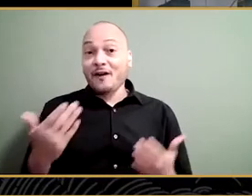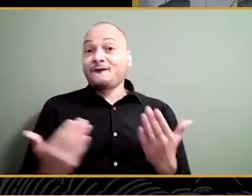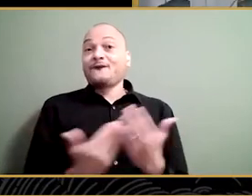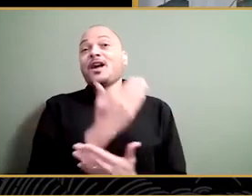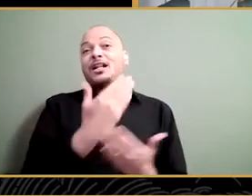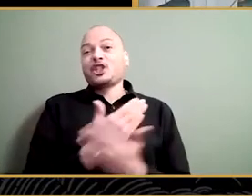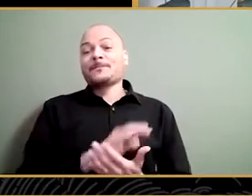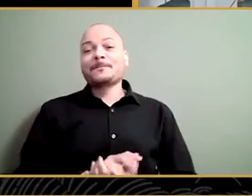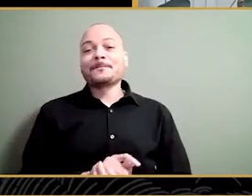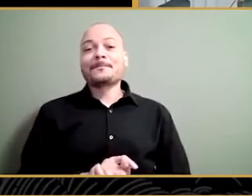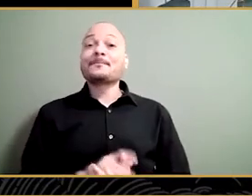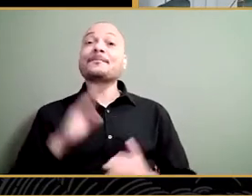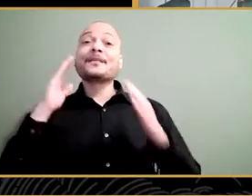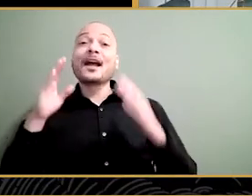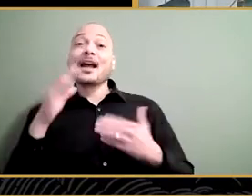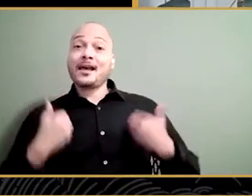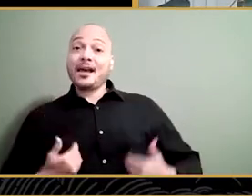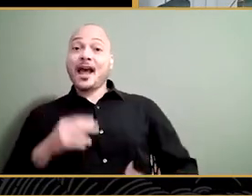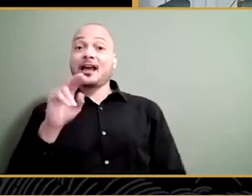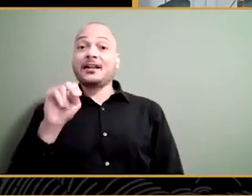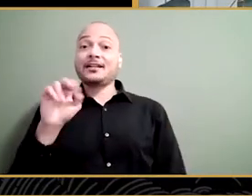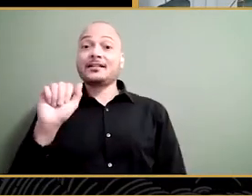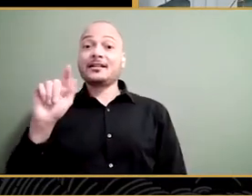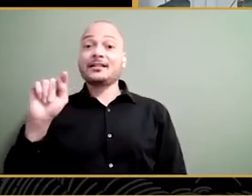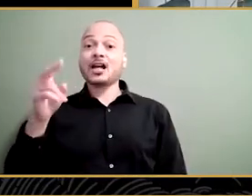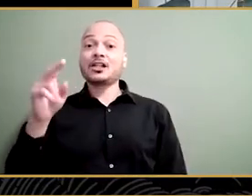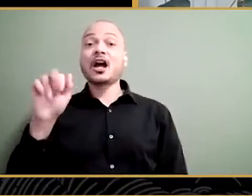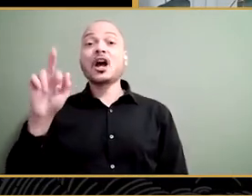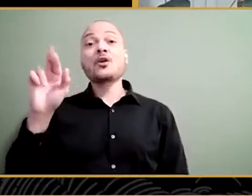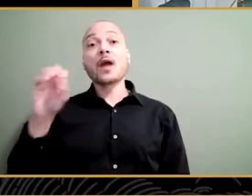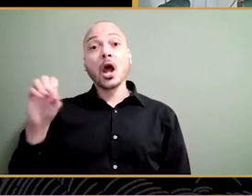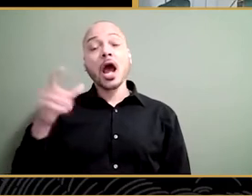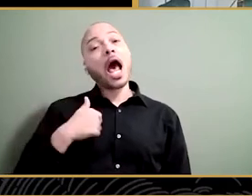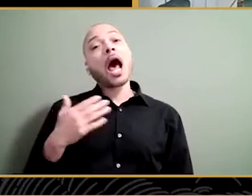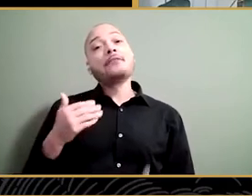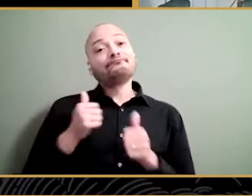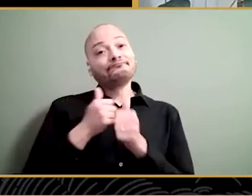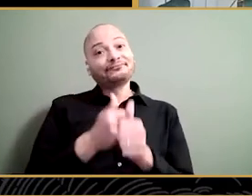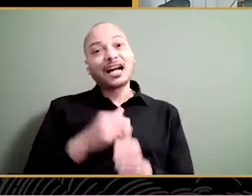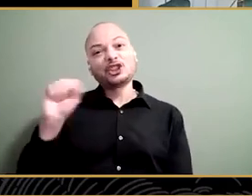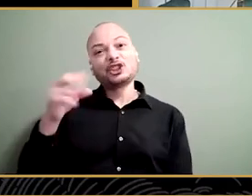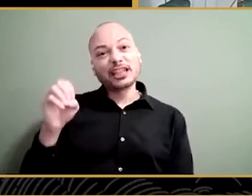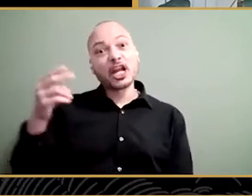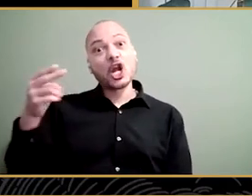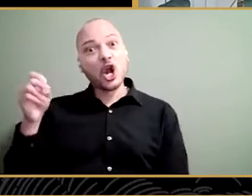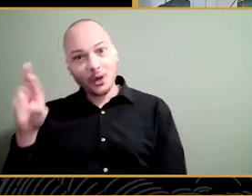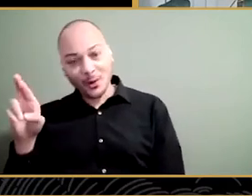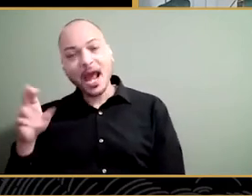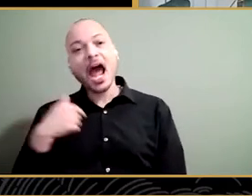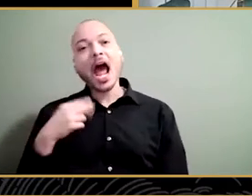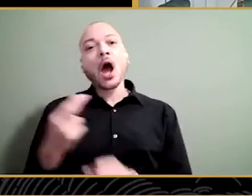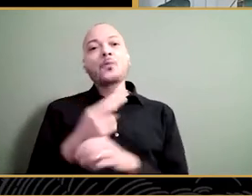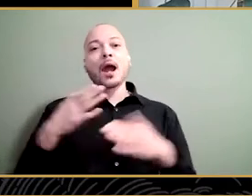Hi, I'm Natasha Rao. I am a poet. I go by she, her pronouns, and I'm wearing a black